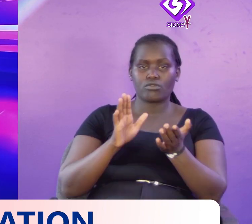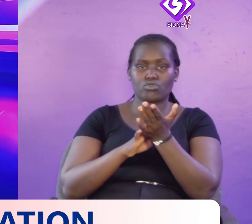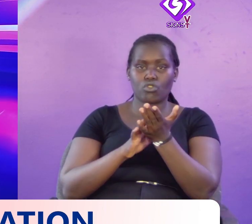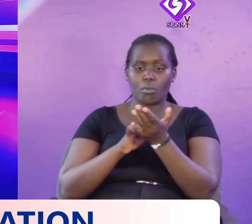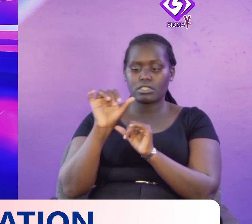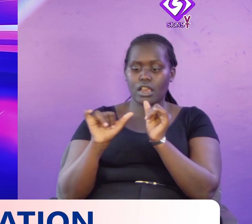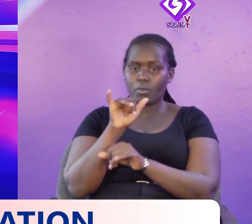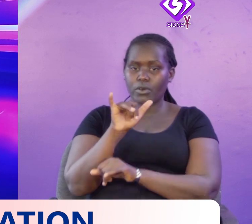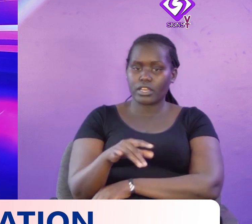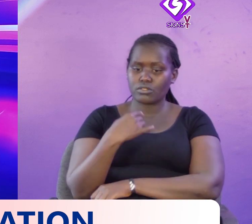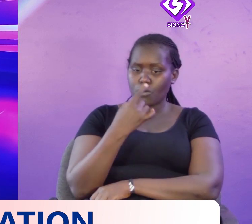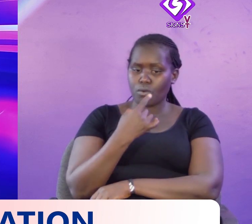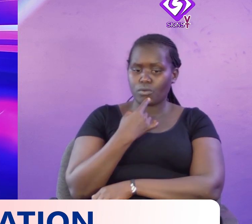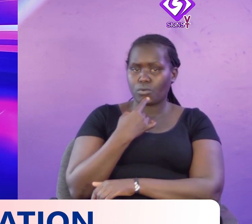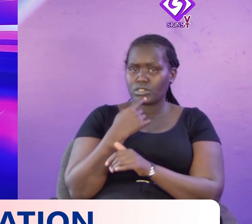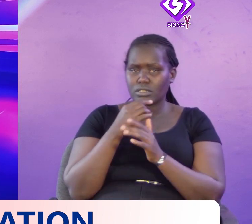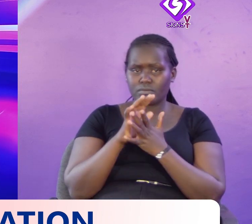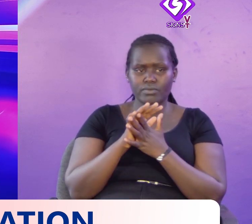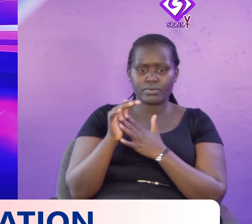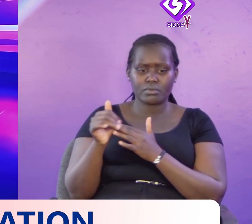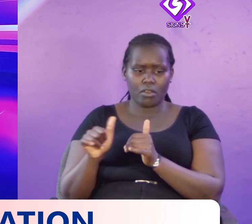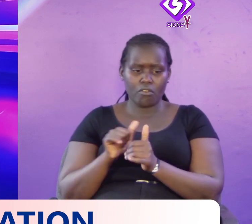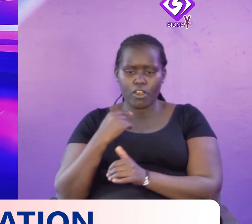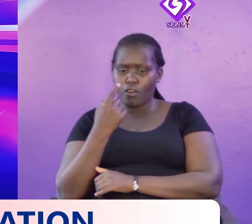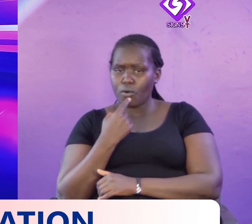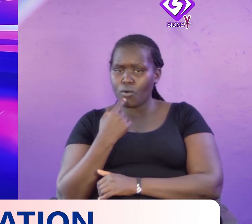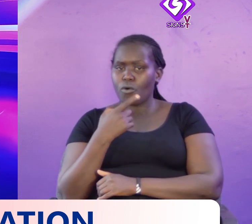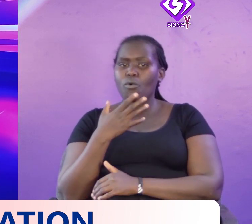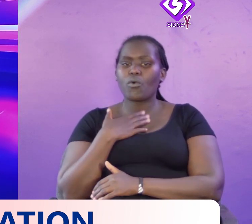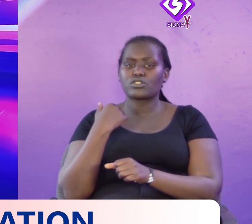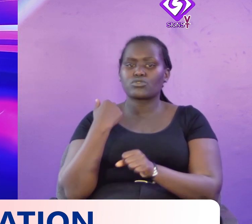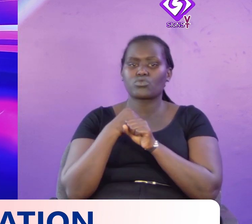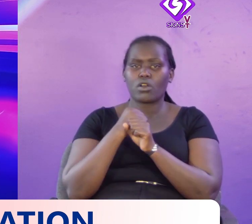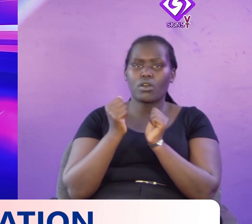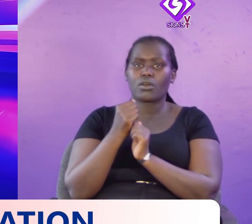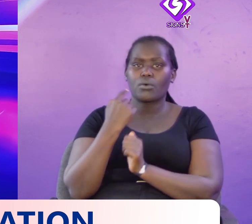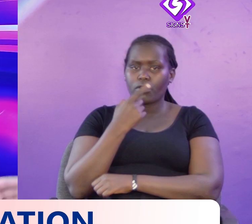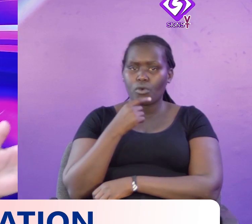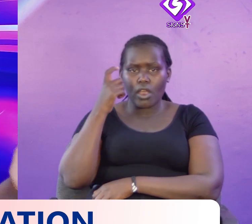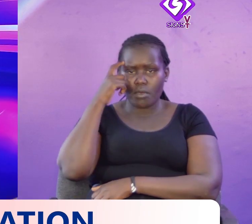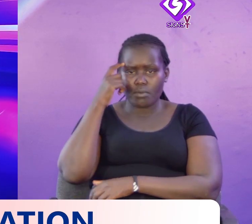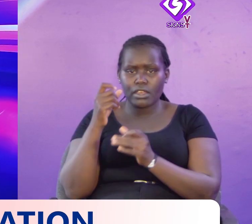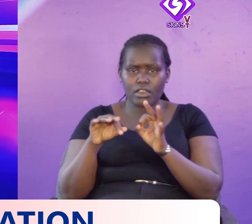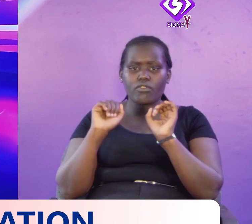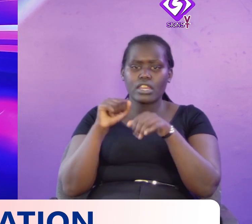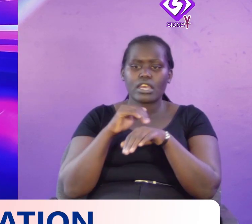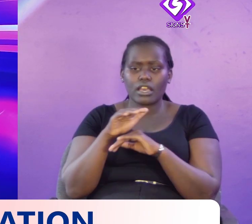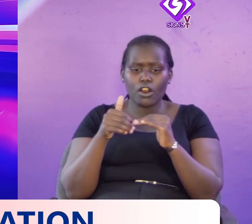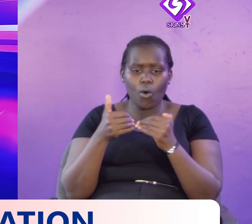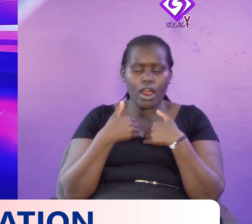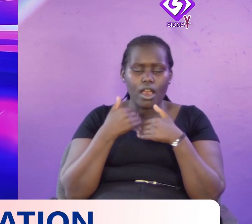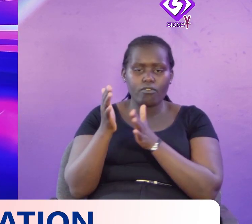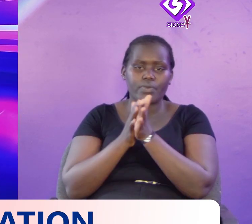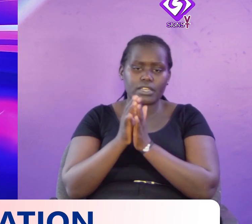that. Who is betraying who wants to work with who? I am thinking if they can all put their interests aside,